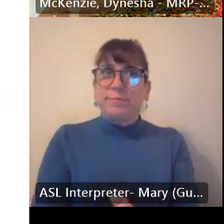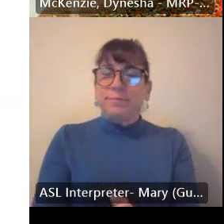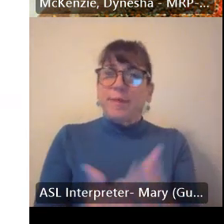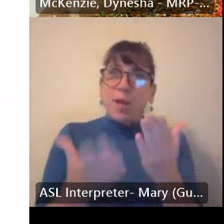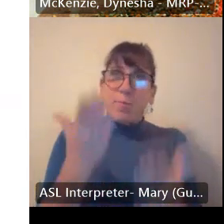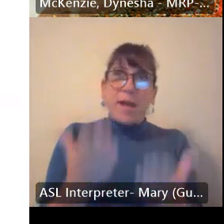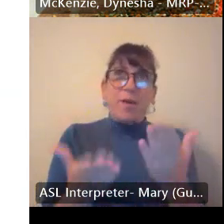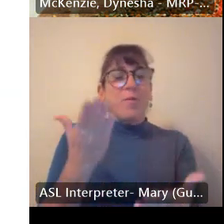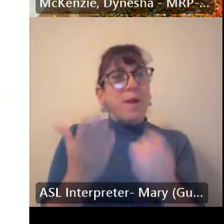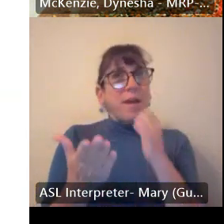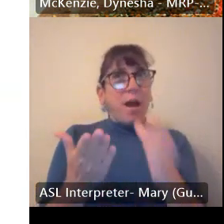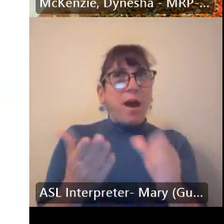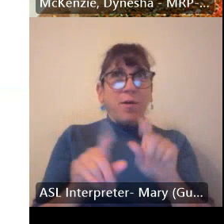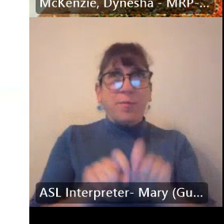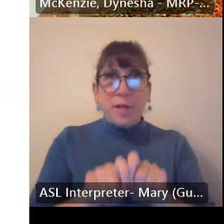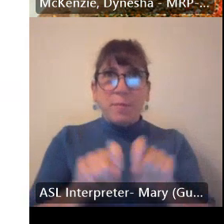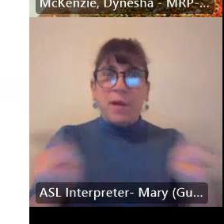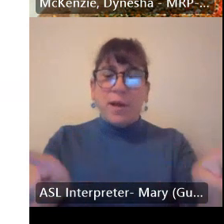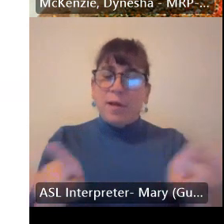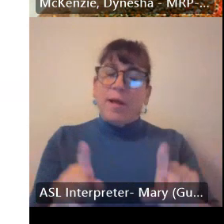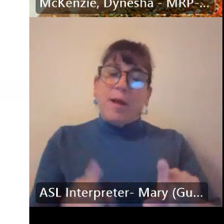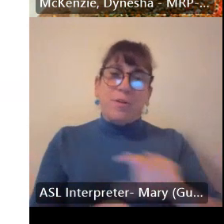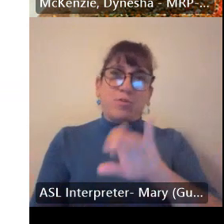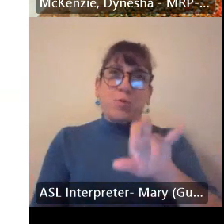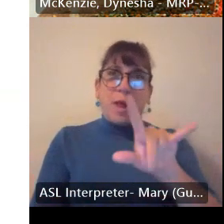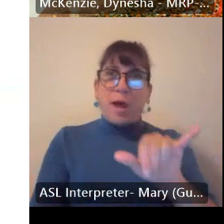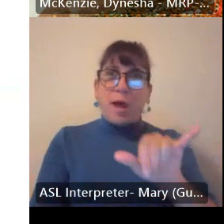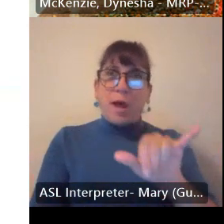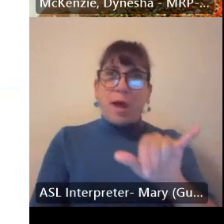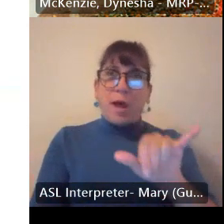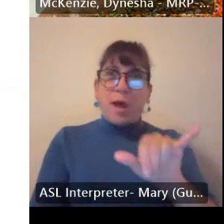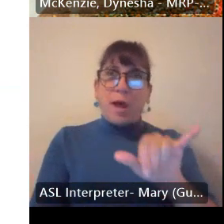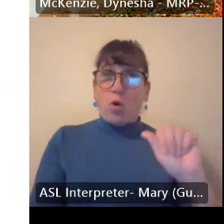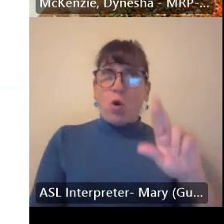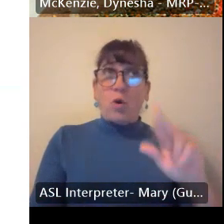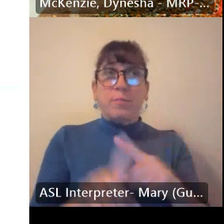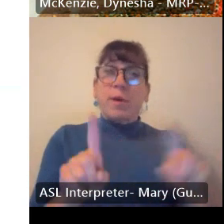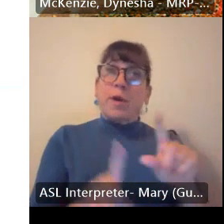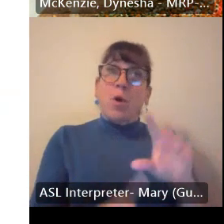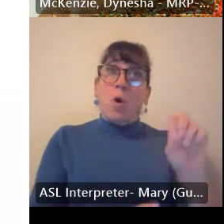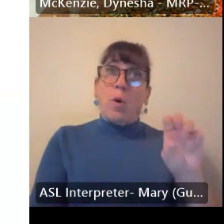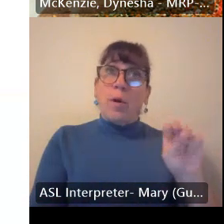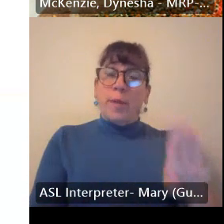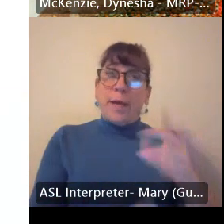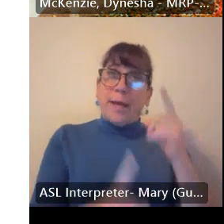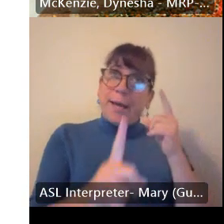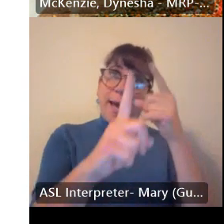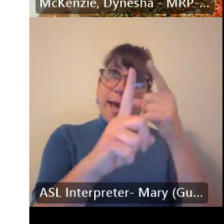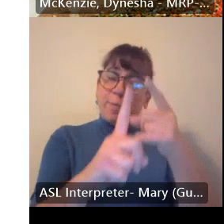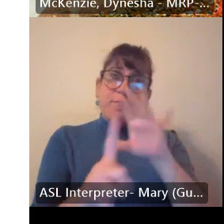come out in July or August, but that is when OMB aims for it. So make a note in your